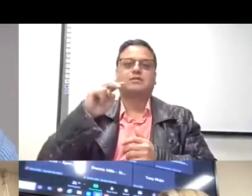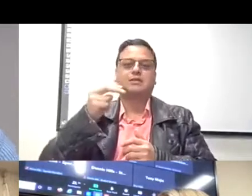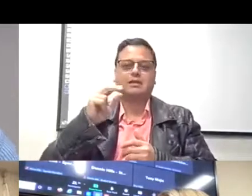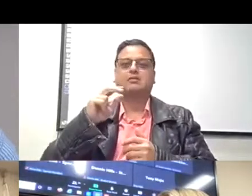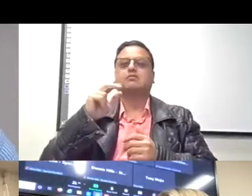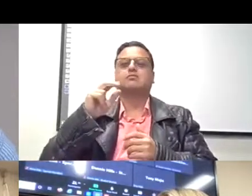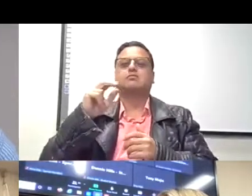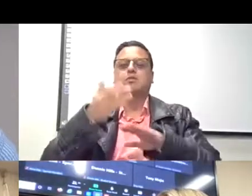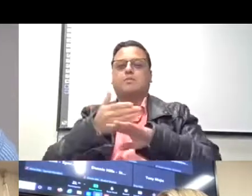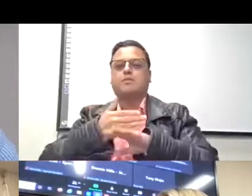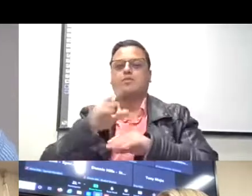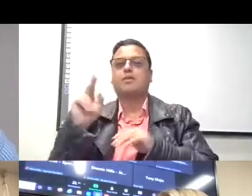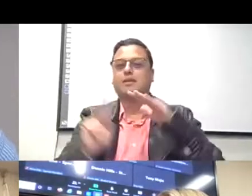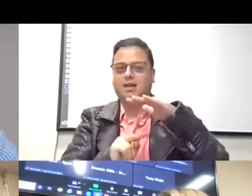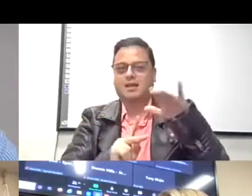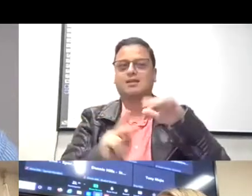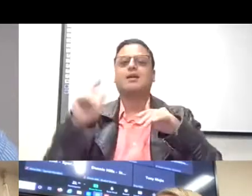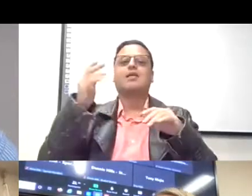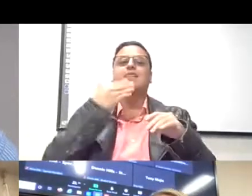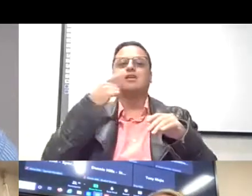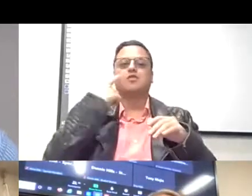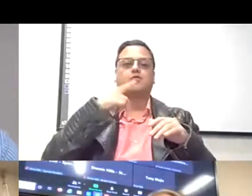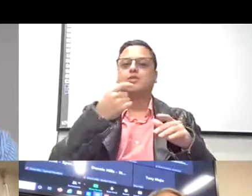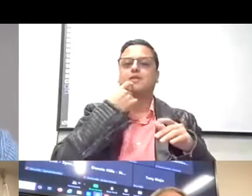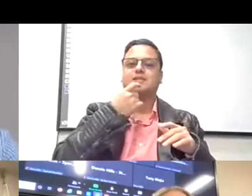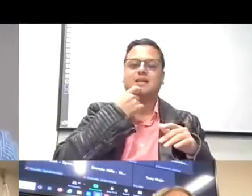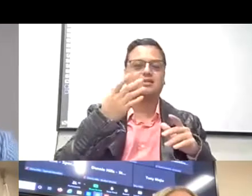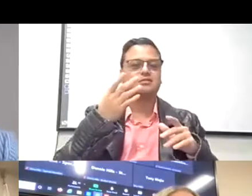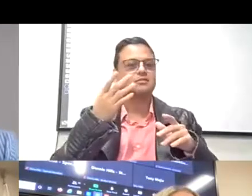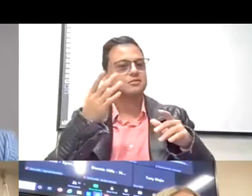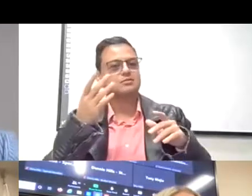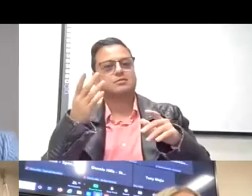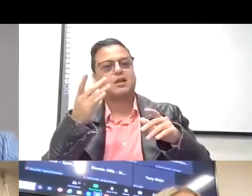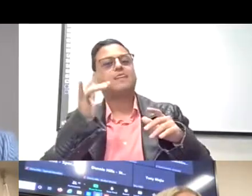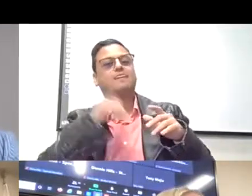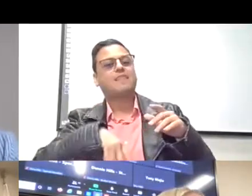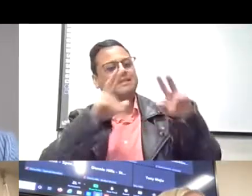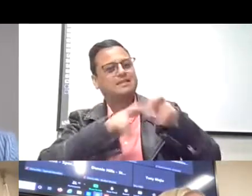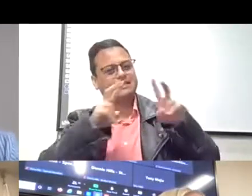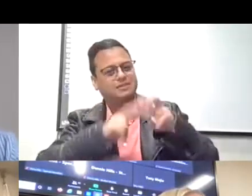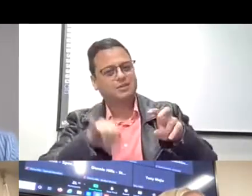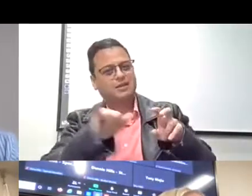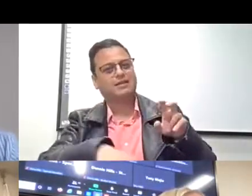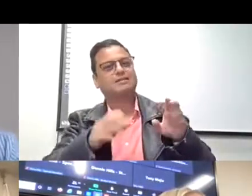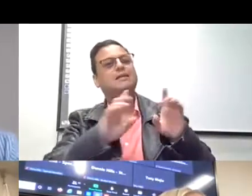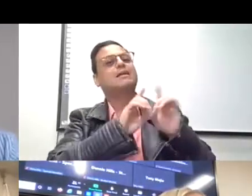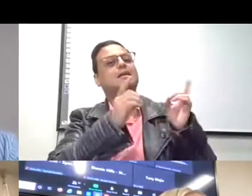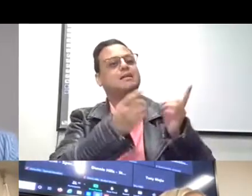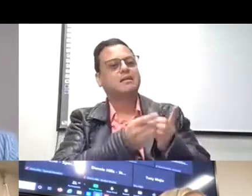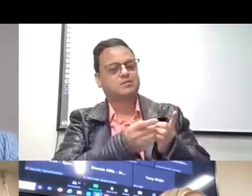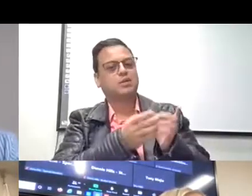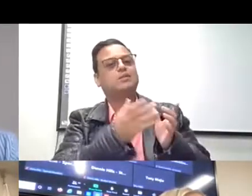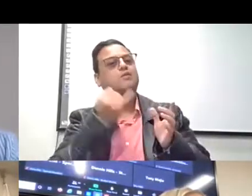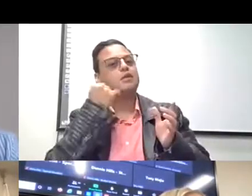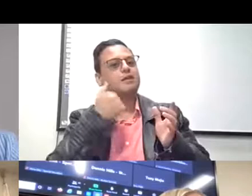that would, yeah, so I see what you're saying. So basically, anytime there's an assessment that's given kind of district-wide or grade band-wide, if we could